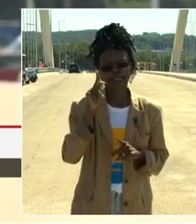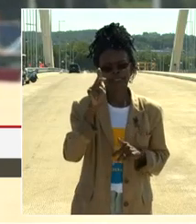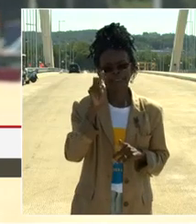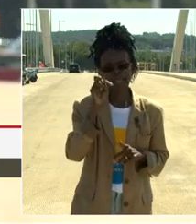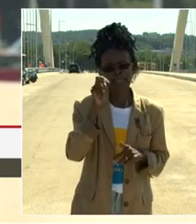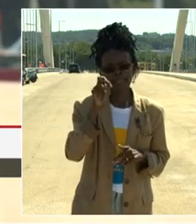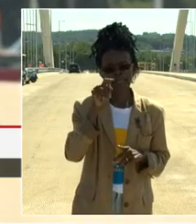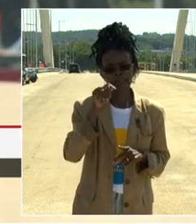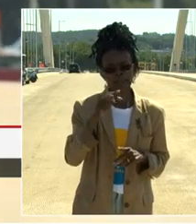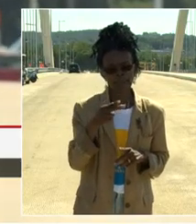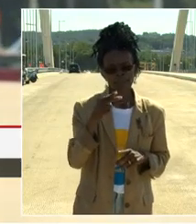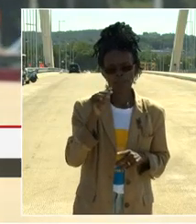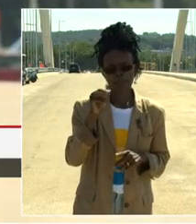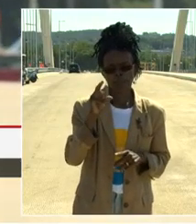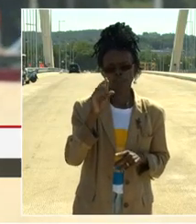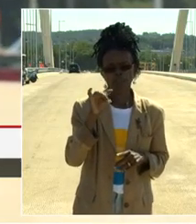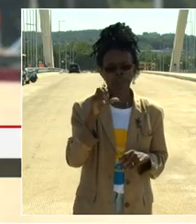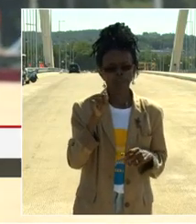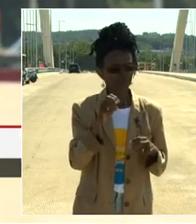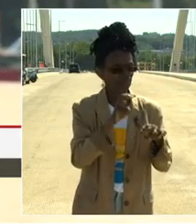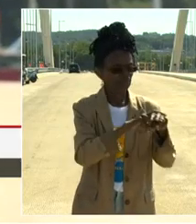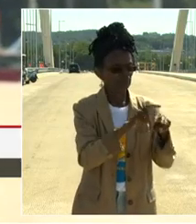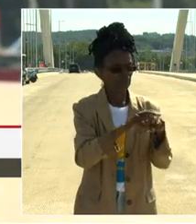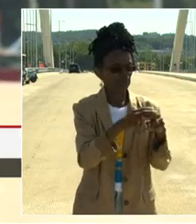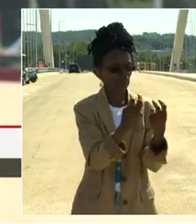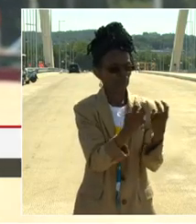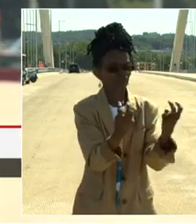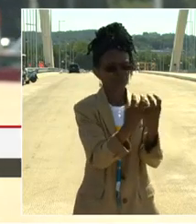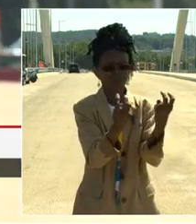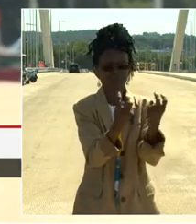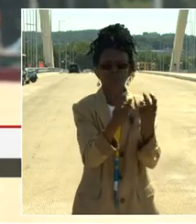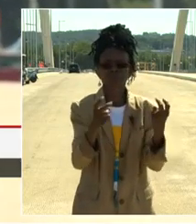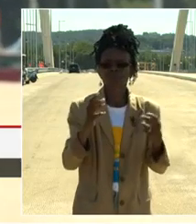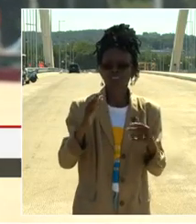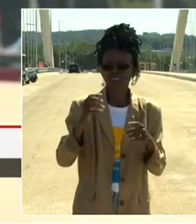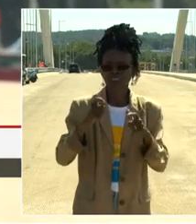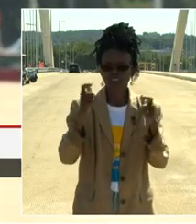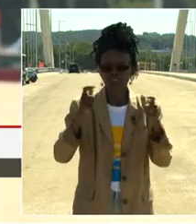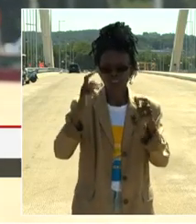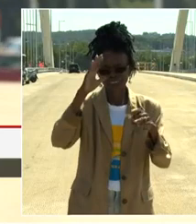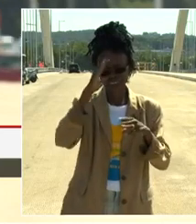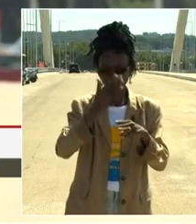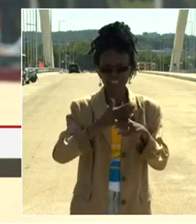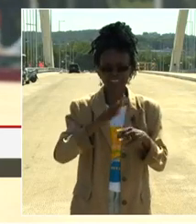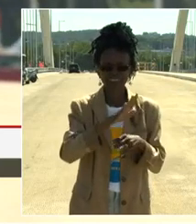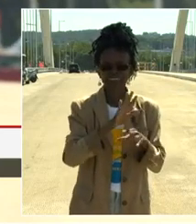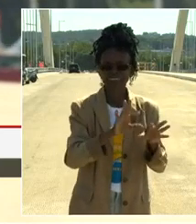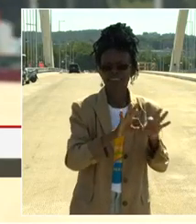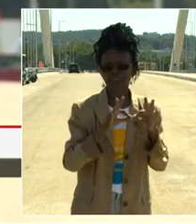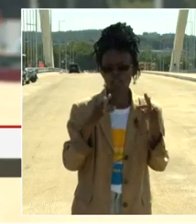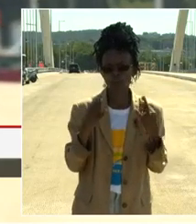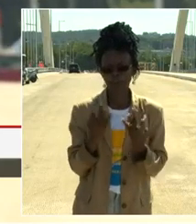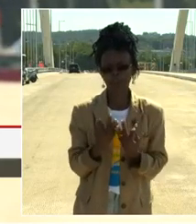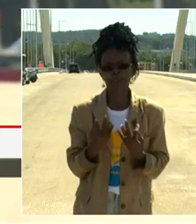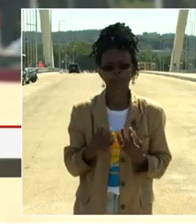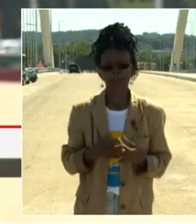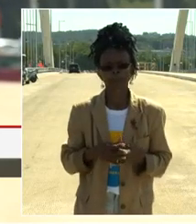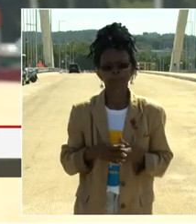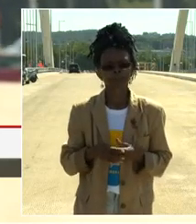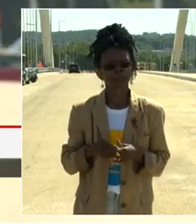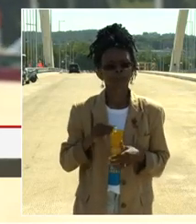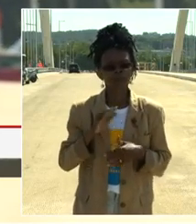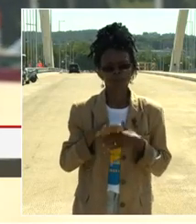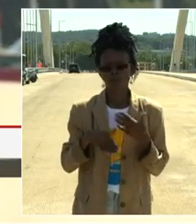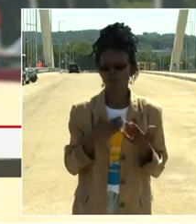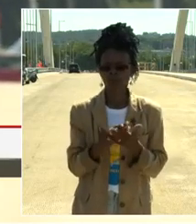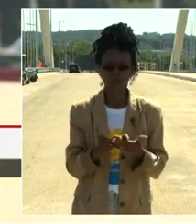Frederick Douglass's great-great-grandson, the Douglass family, and particularly all of you,